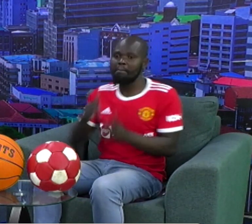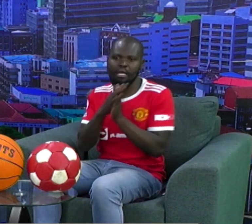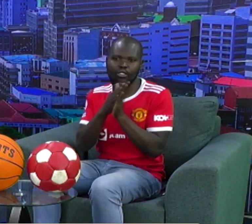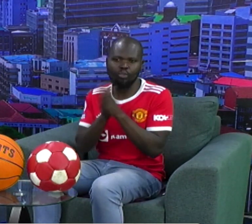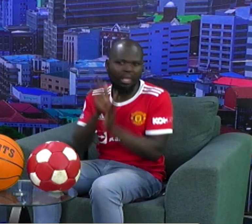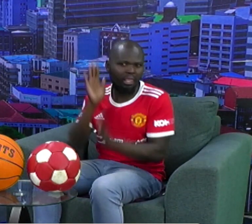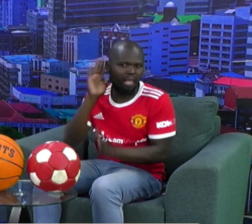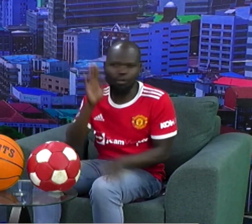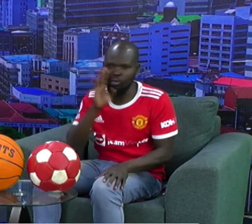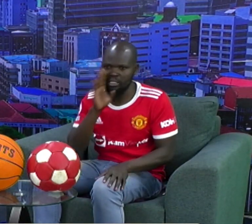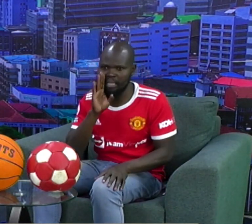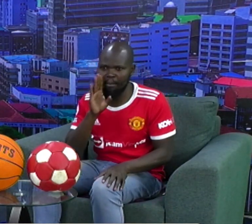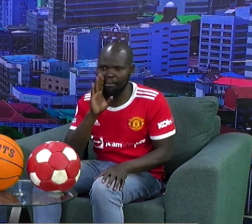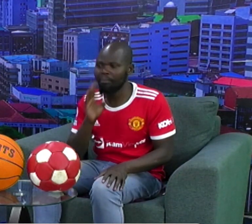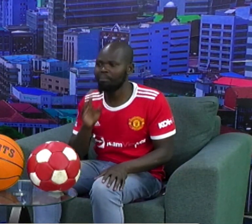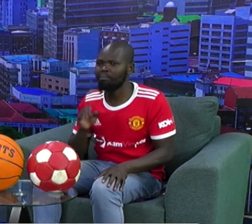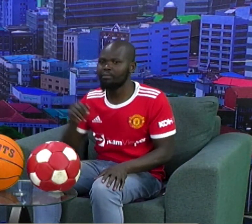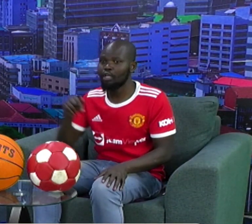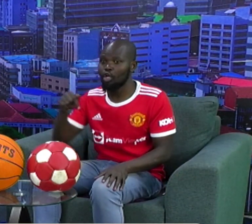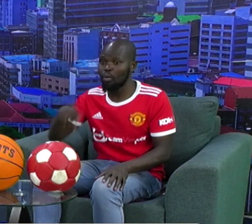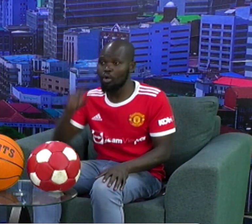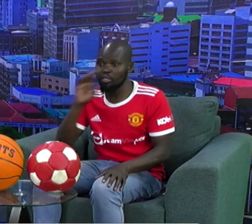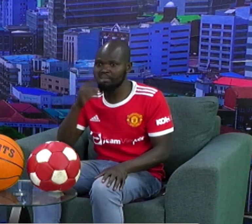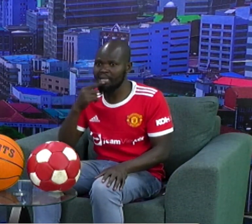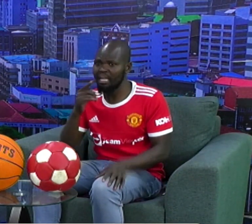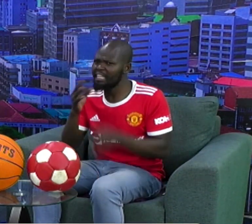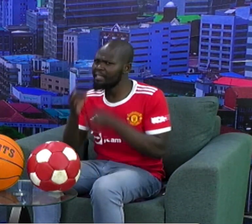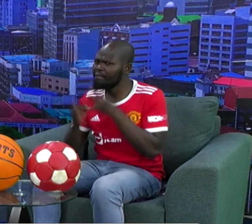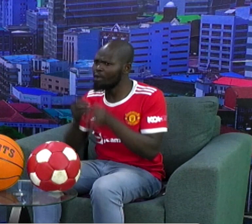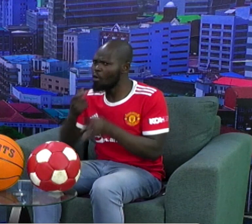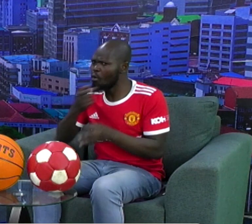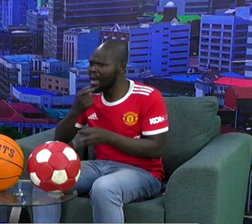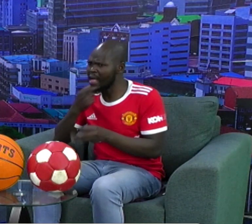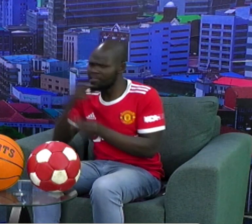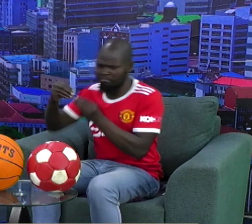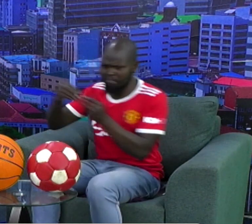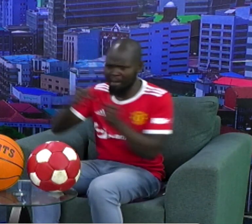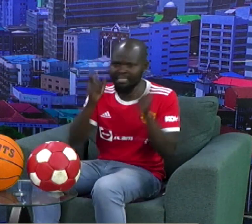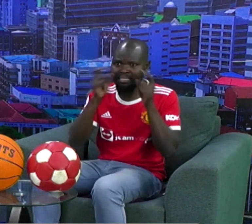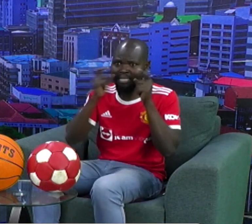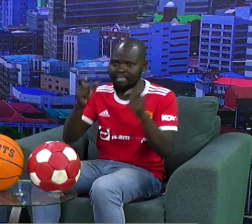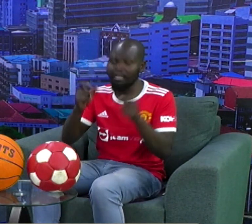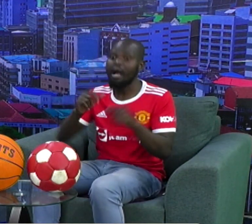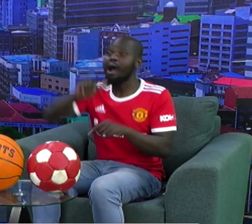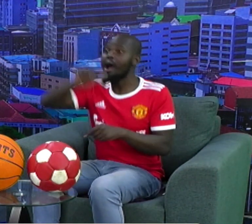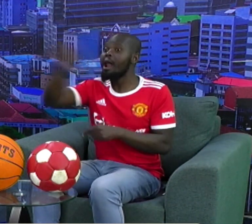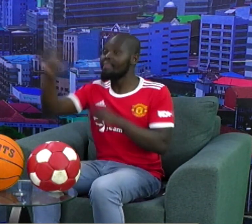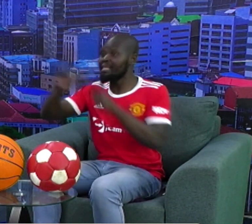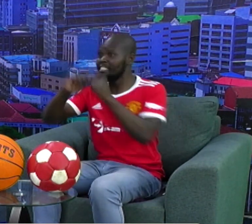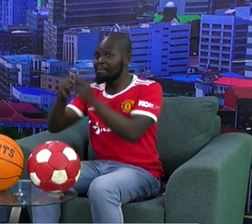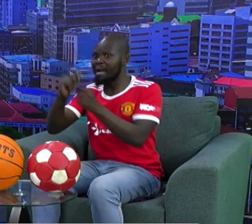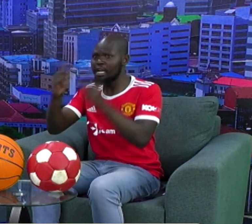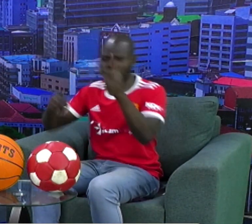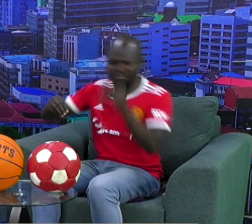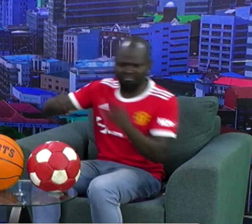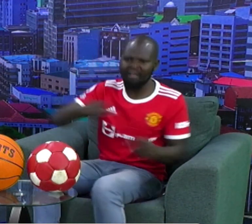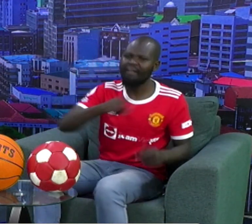the team is really doing good, and here I'm hearing about some gossip that Gor Mahia, and